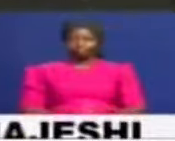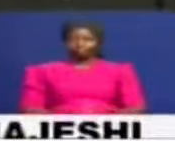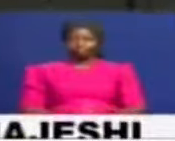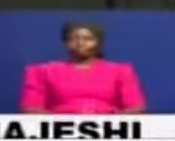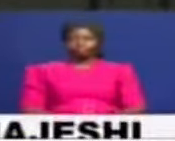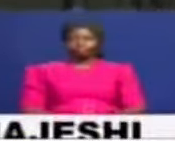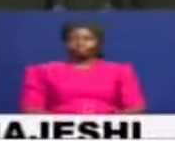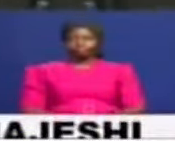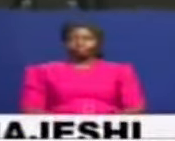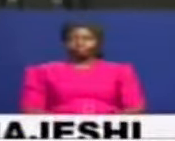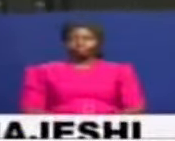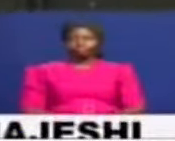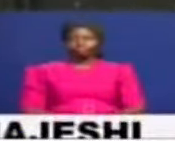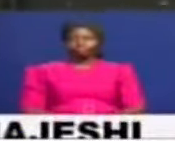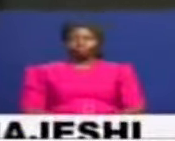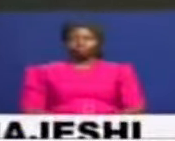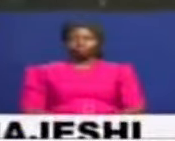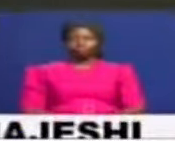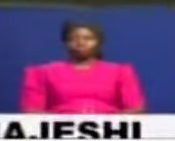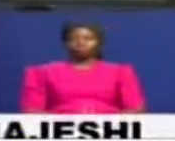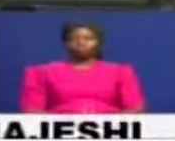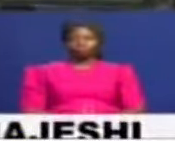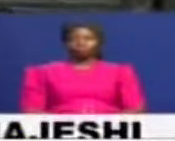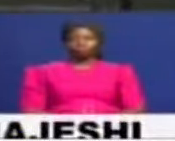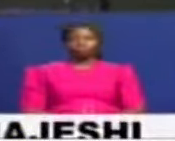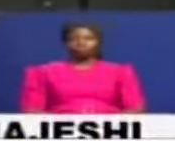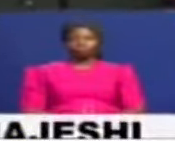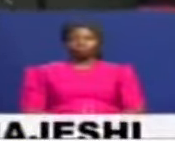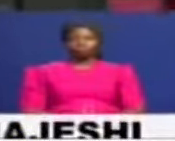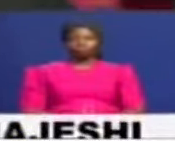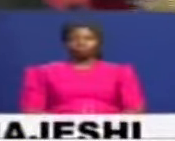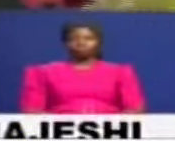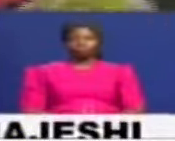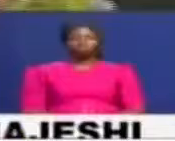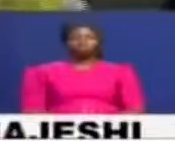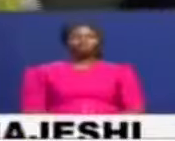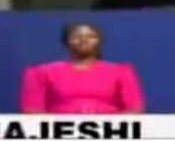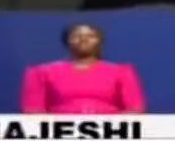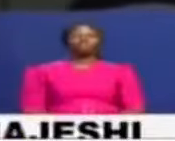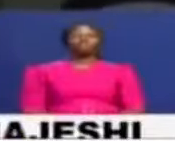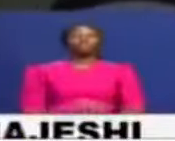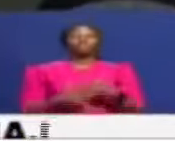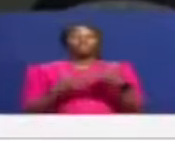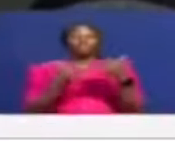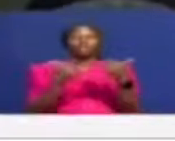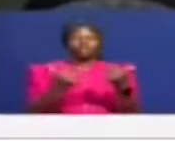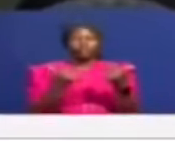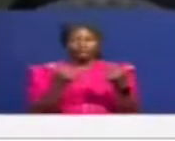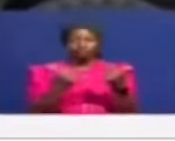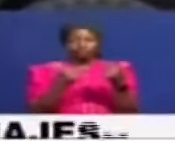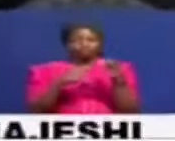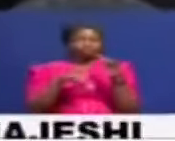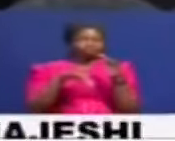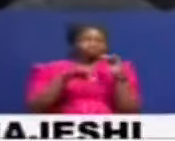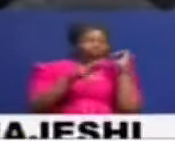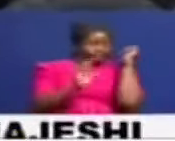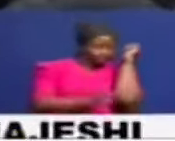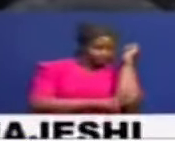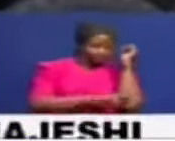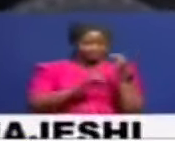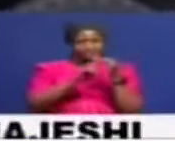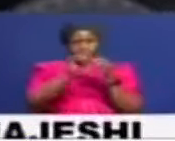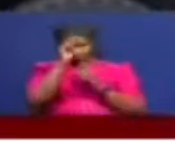the grounds for the military honors and memorial service. Soldiers accompanying their very own,